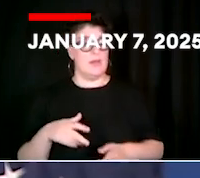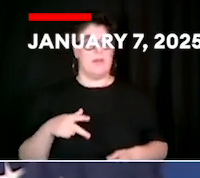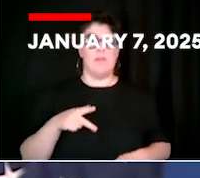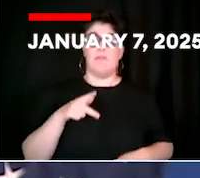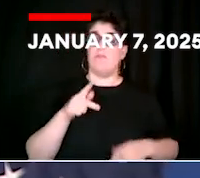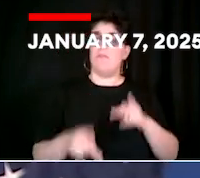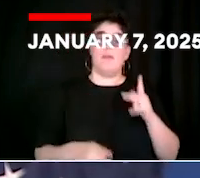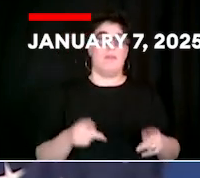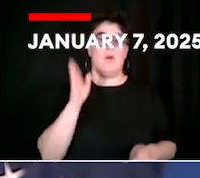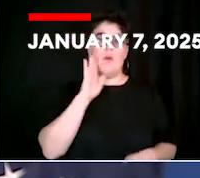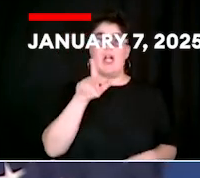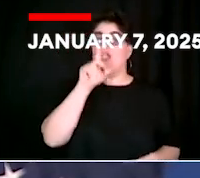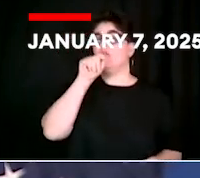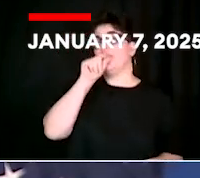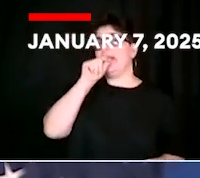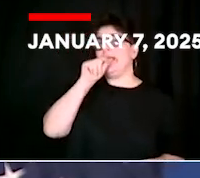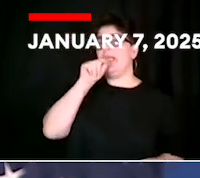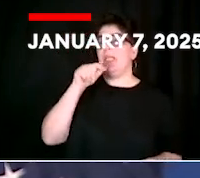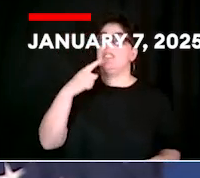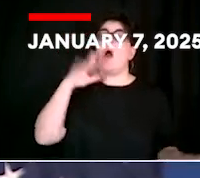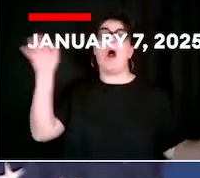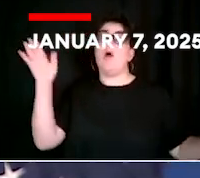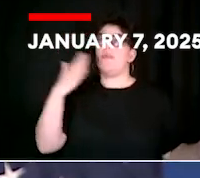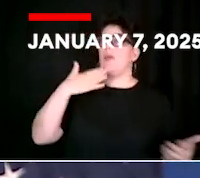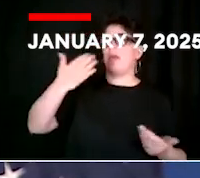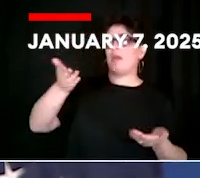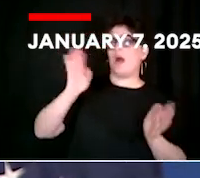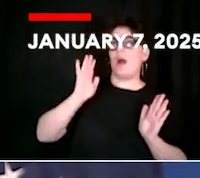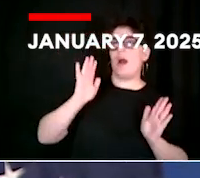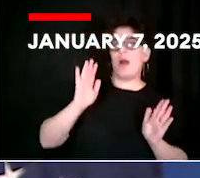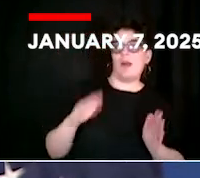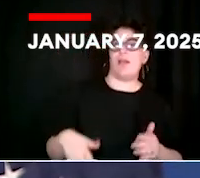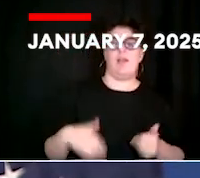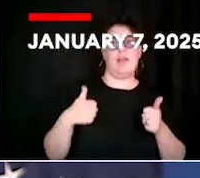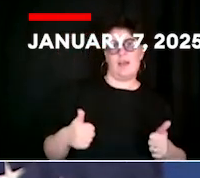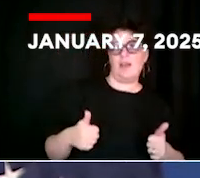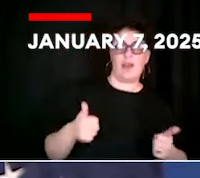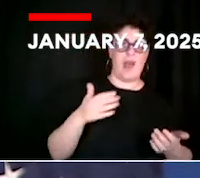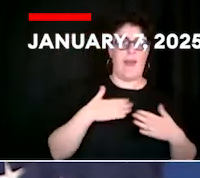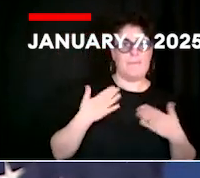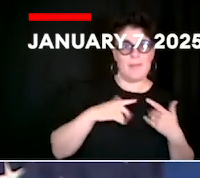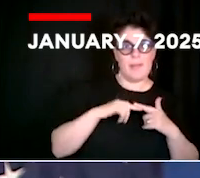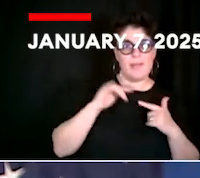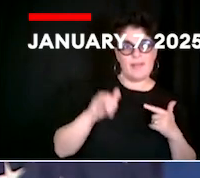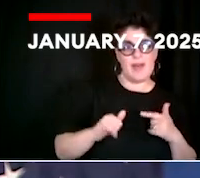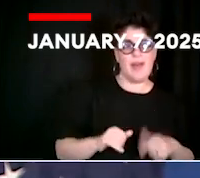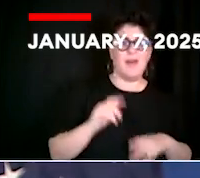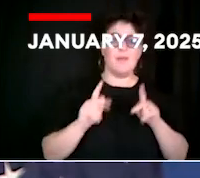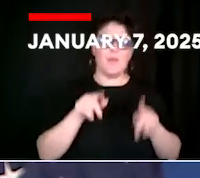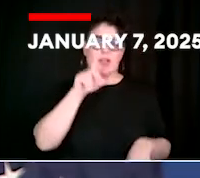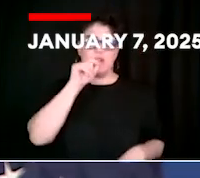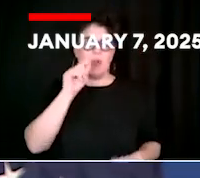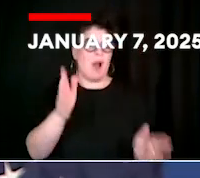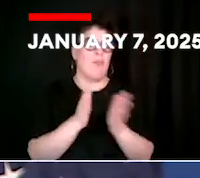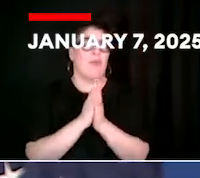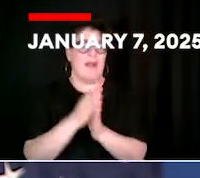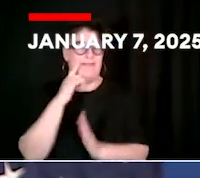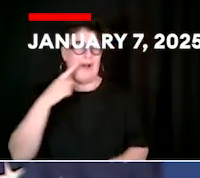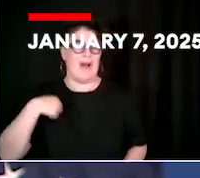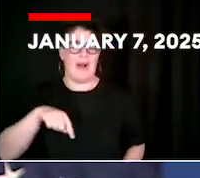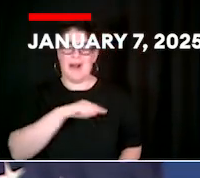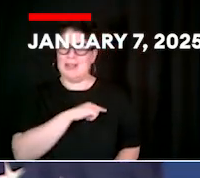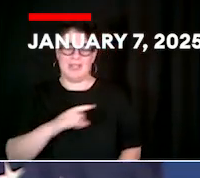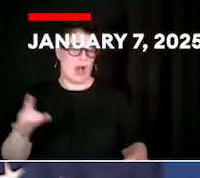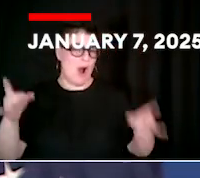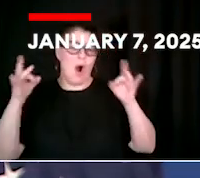tweet, thank God, good times are here, people who are going to tweet, pray for us, bad times are here. That's